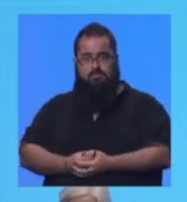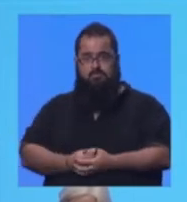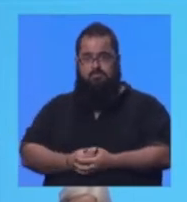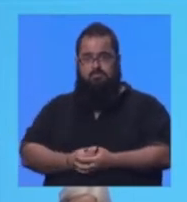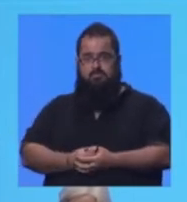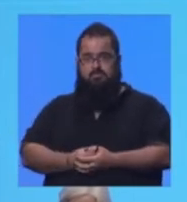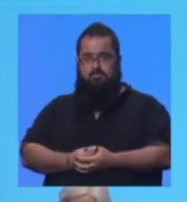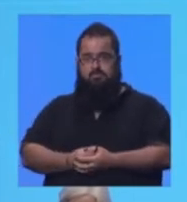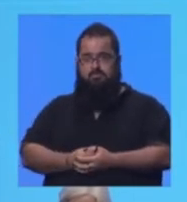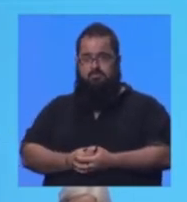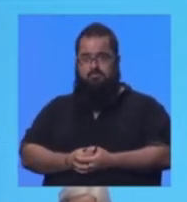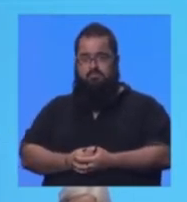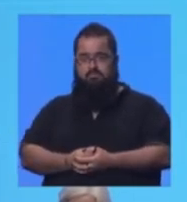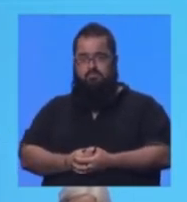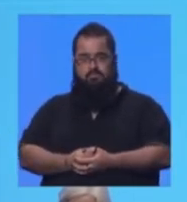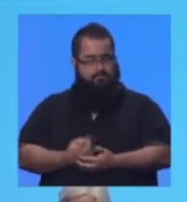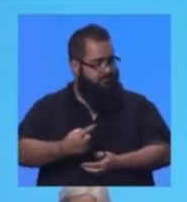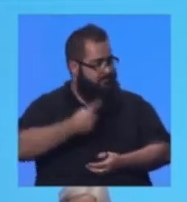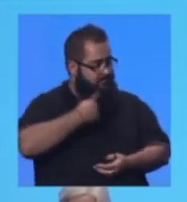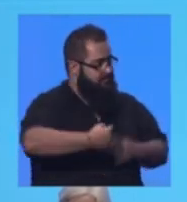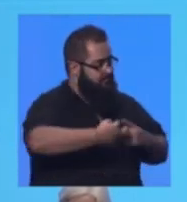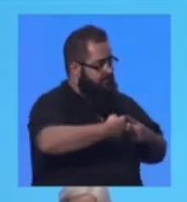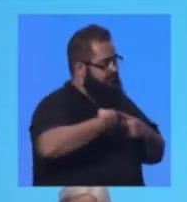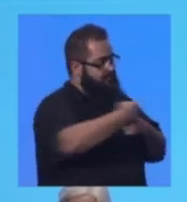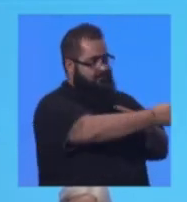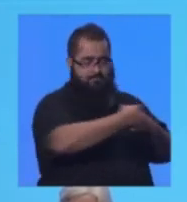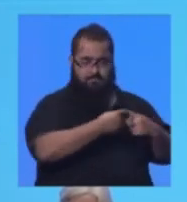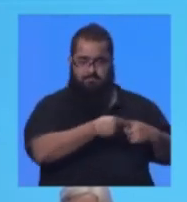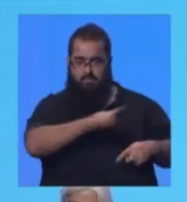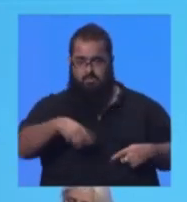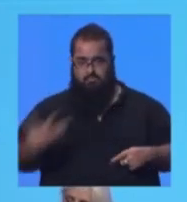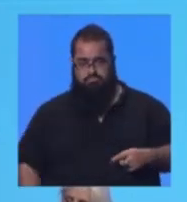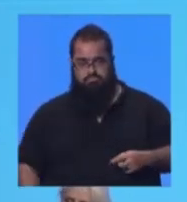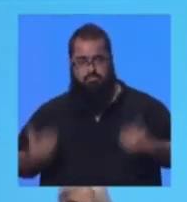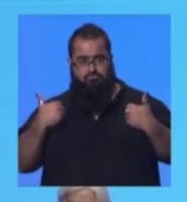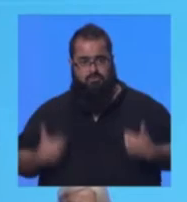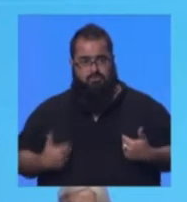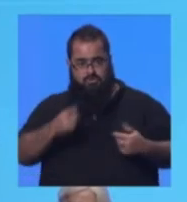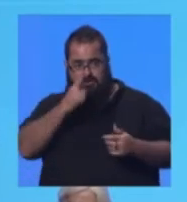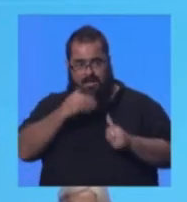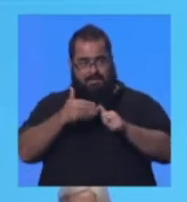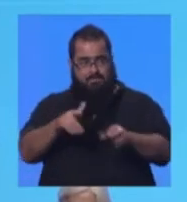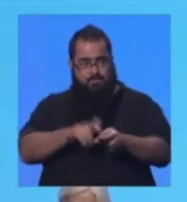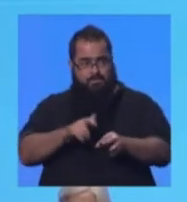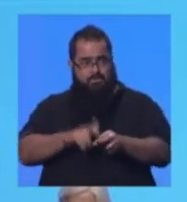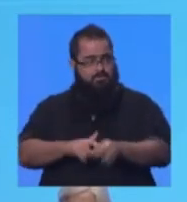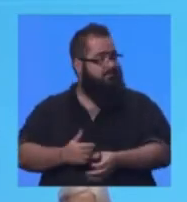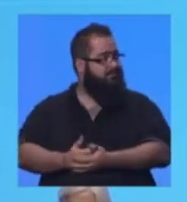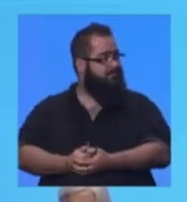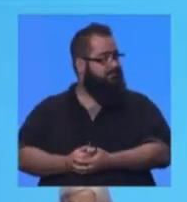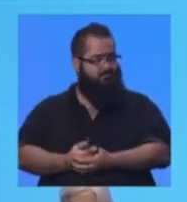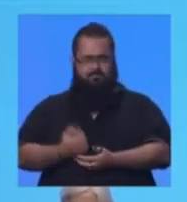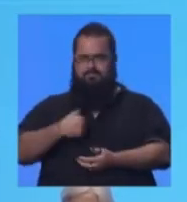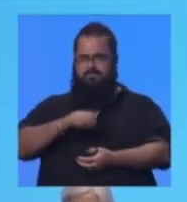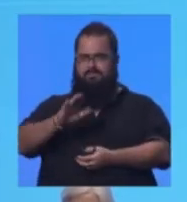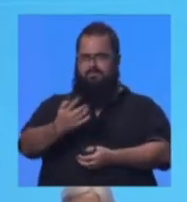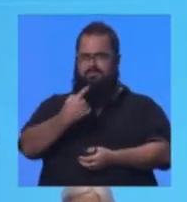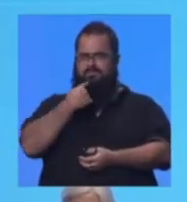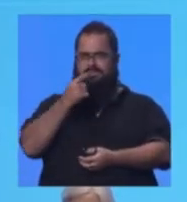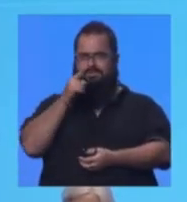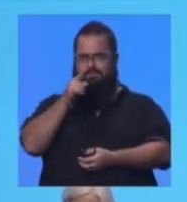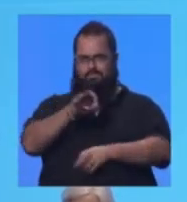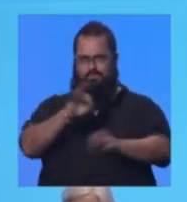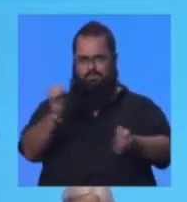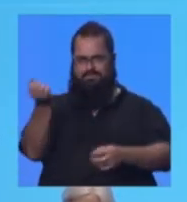board? You're all paid a lot of money, and I'm a dumb cocky. Can I firstly say, you're not dumb. That is